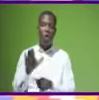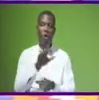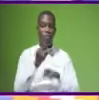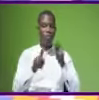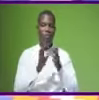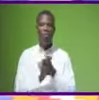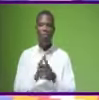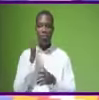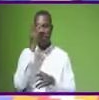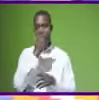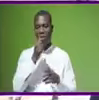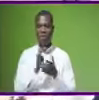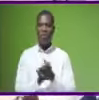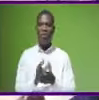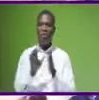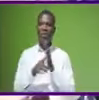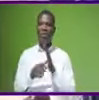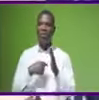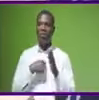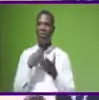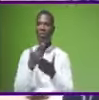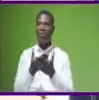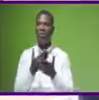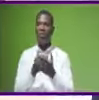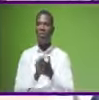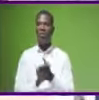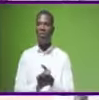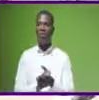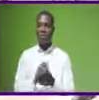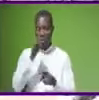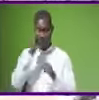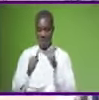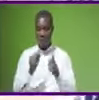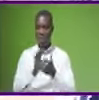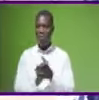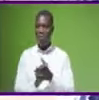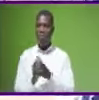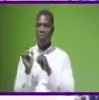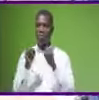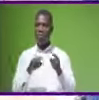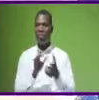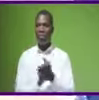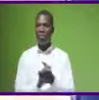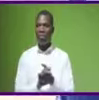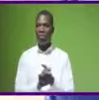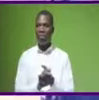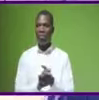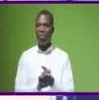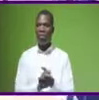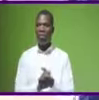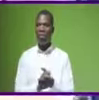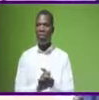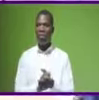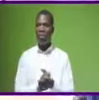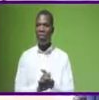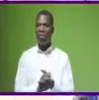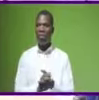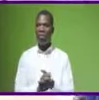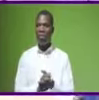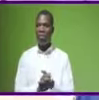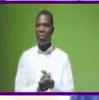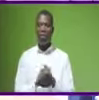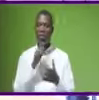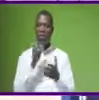fe. El na mesre mo. Nye se mo abenti mo kwa ye mo program. Na fe mo boma baswa. Wambe di mo